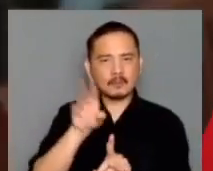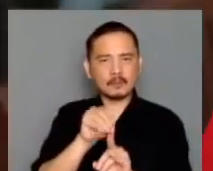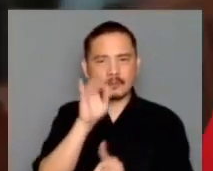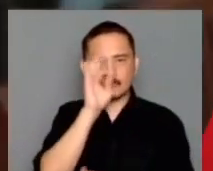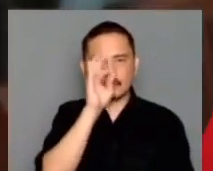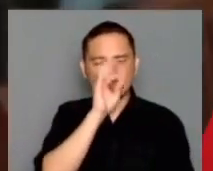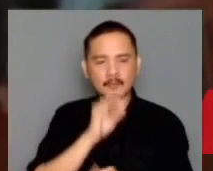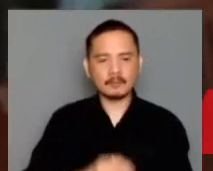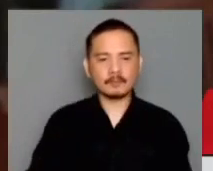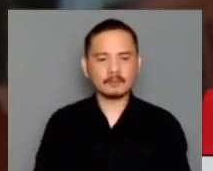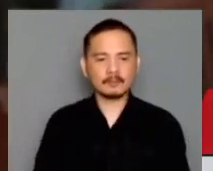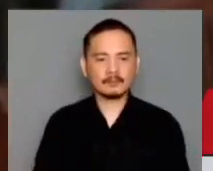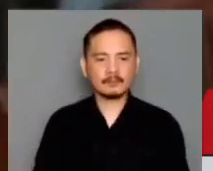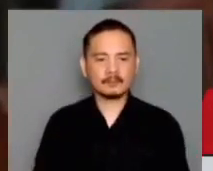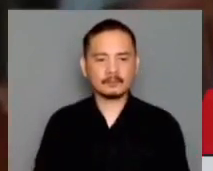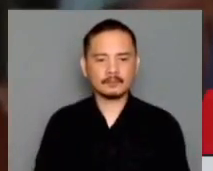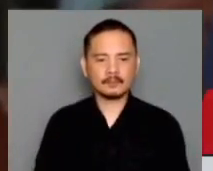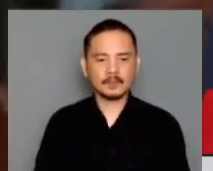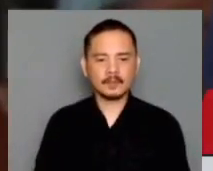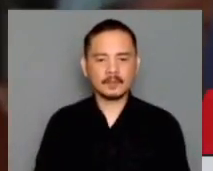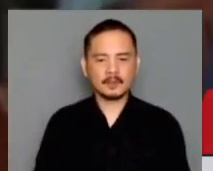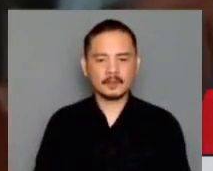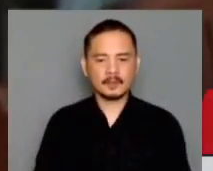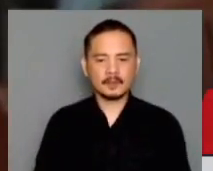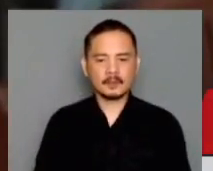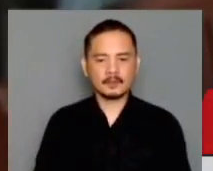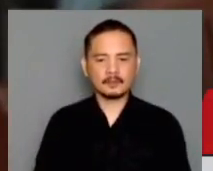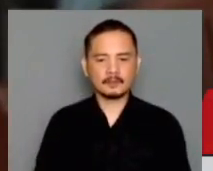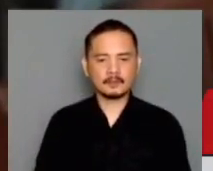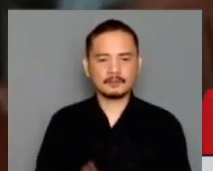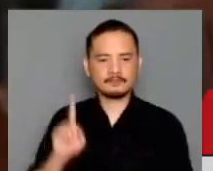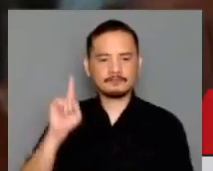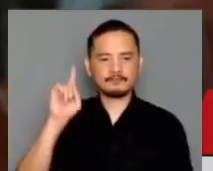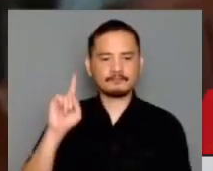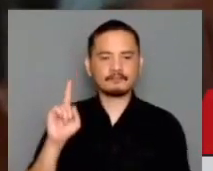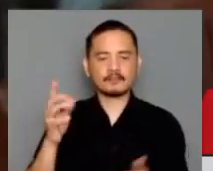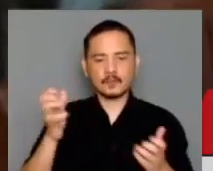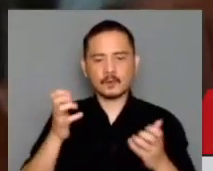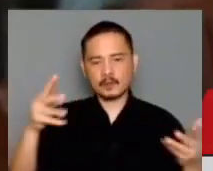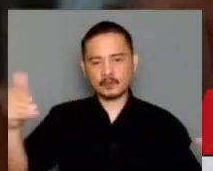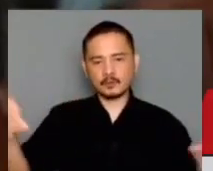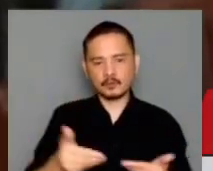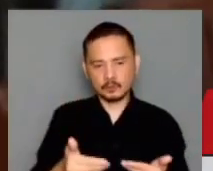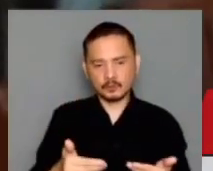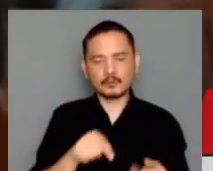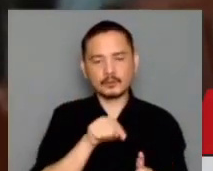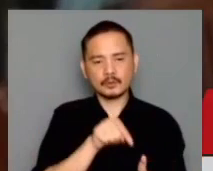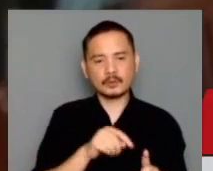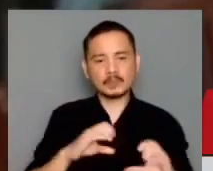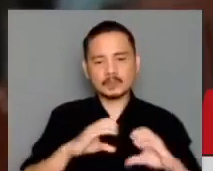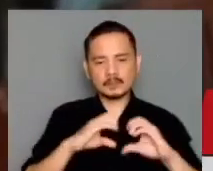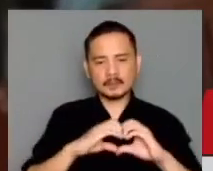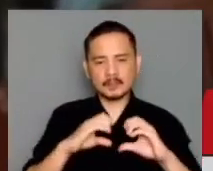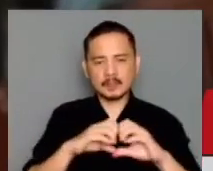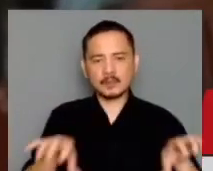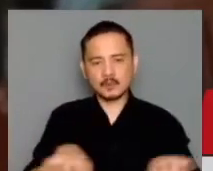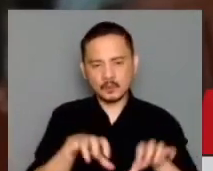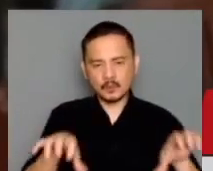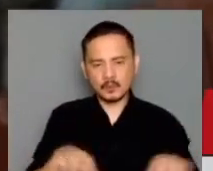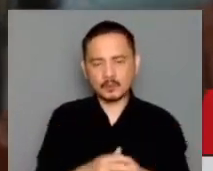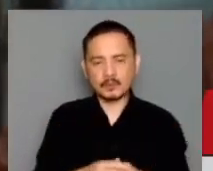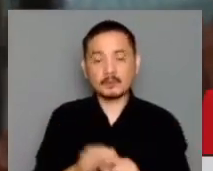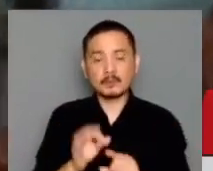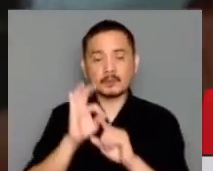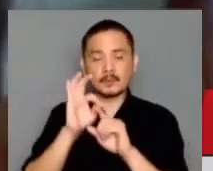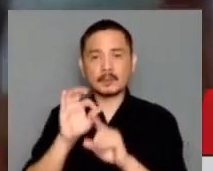We want to introduce them to what GMA does, especially that GMA Pinoy TV has a very